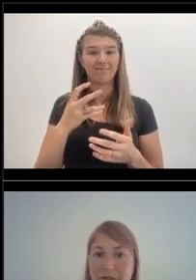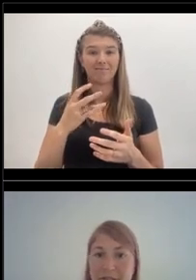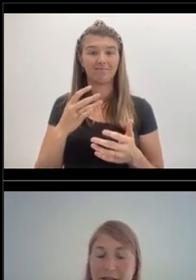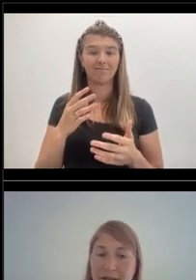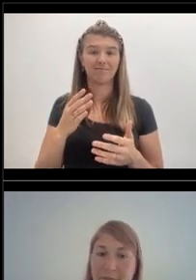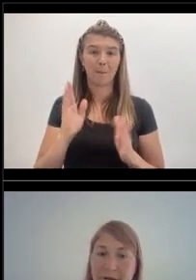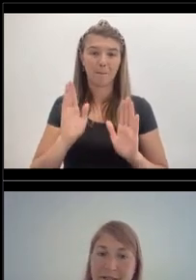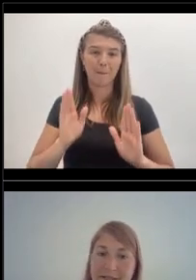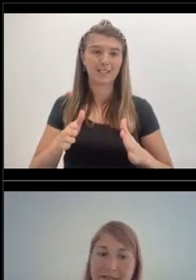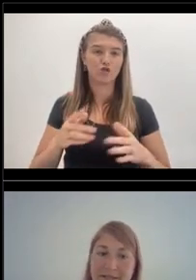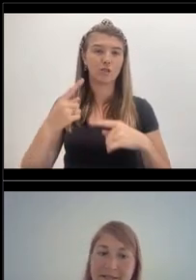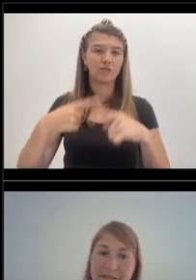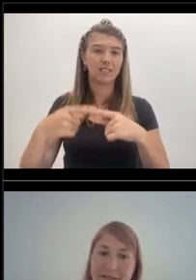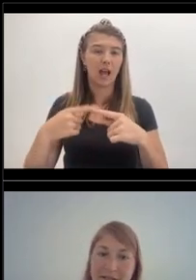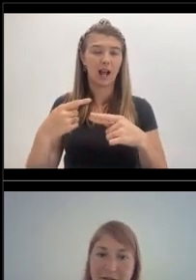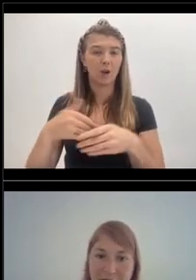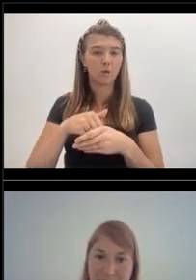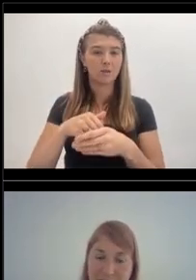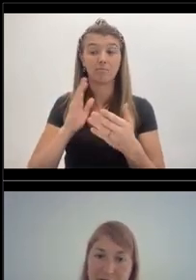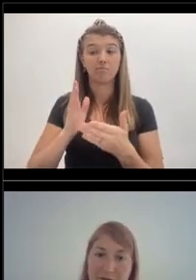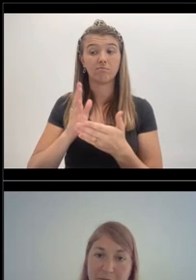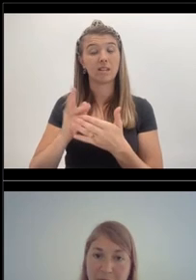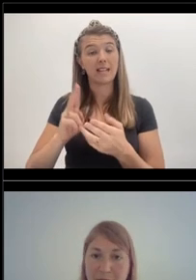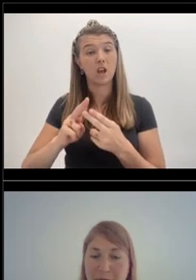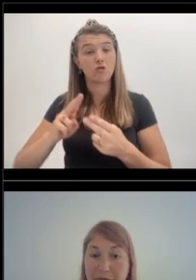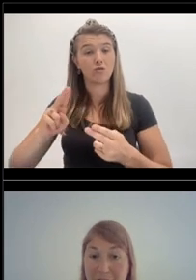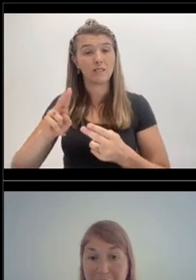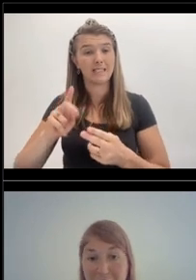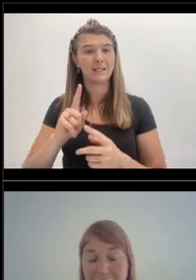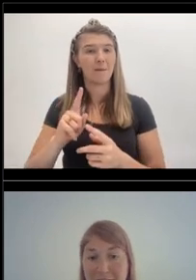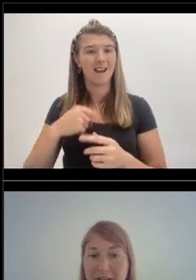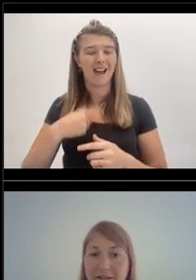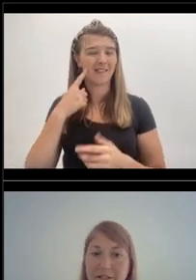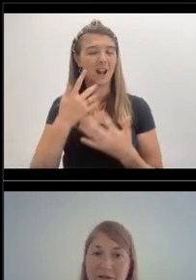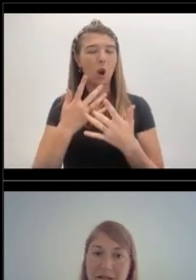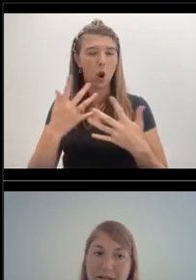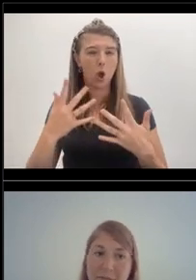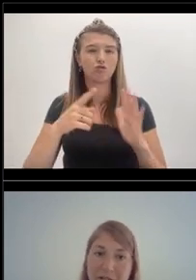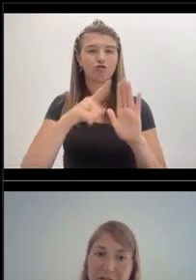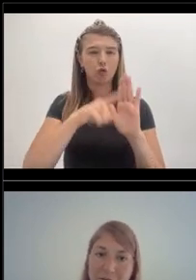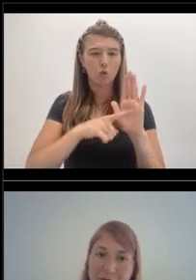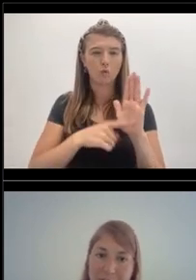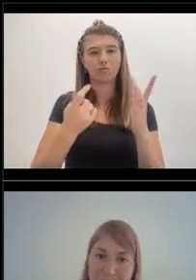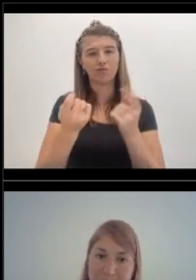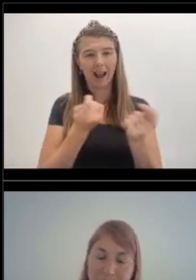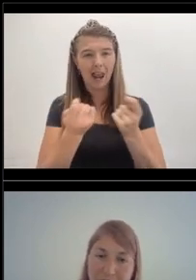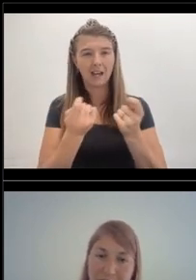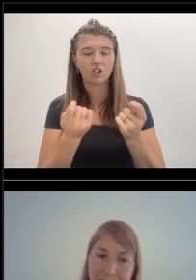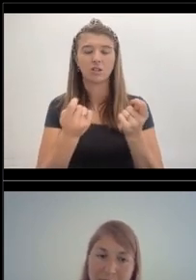is increased, but it's a lot of problems with regulations. And another issue that they mentioned